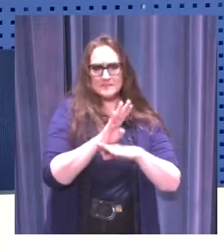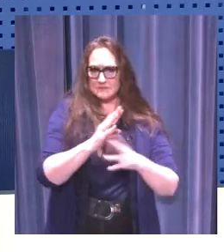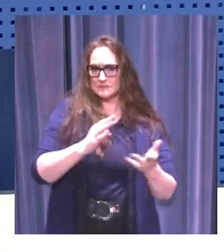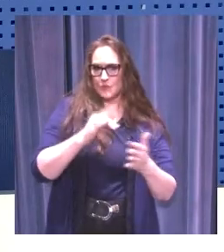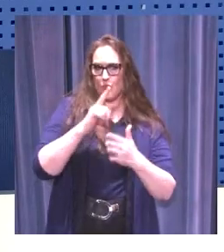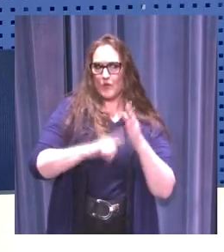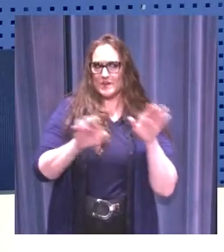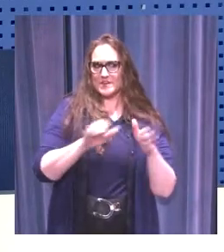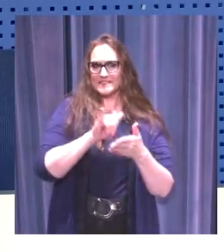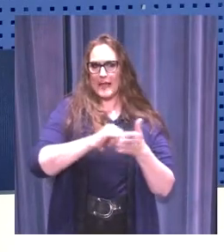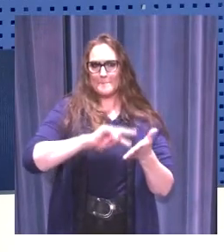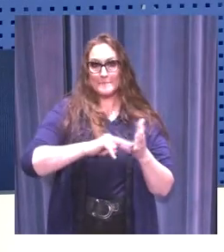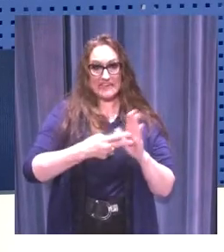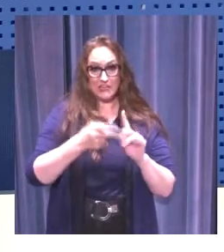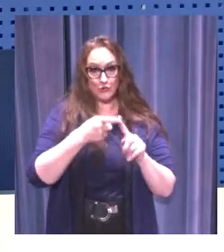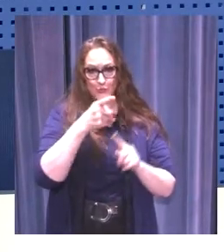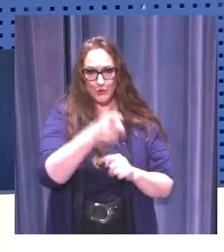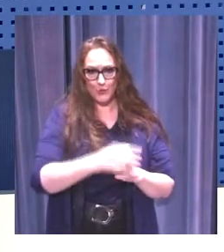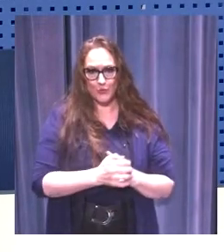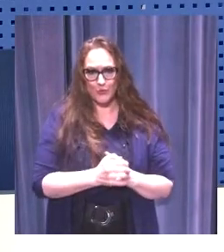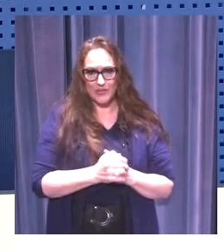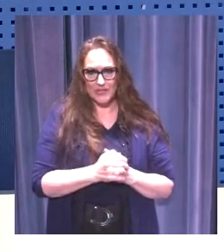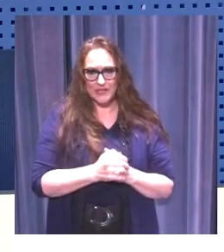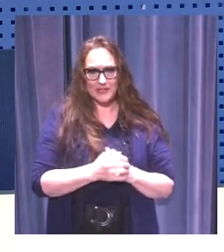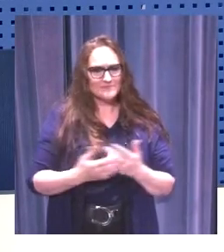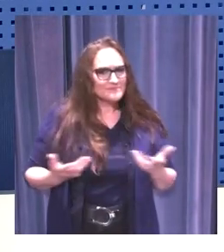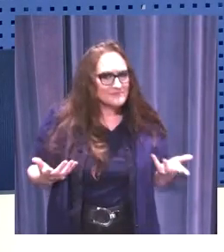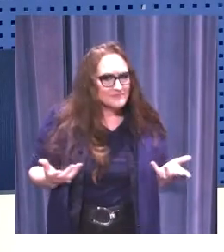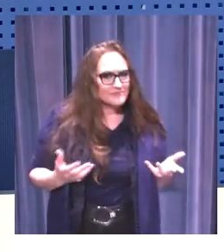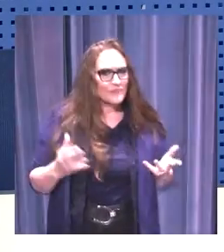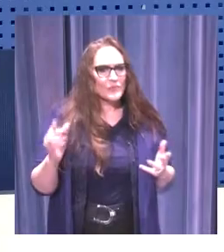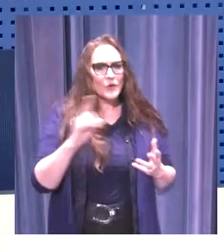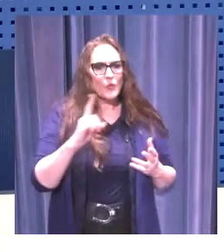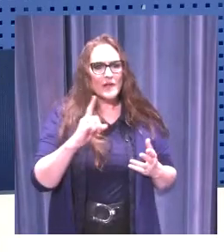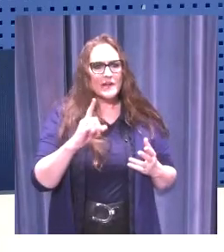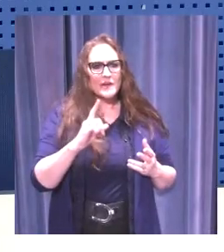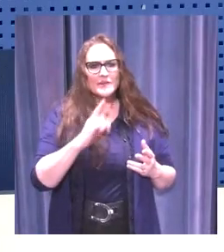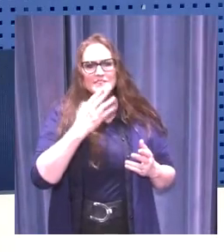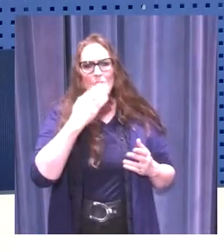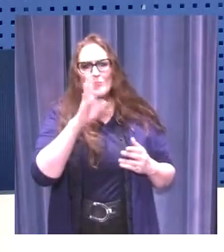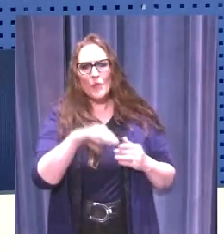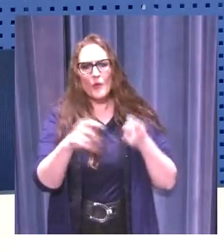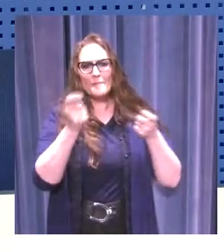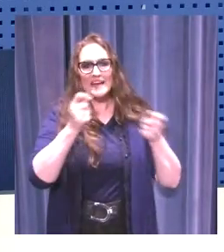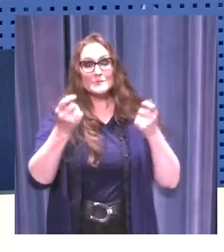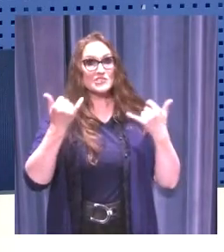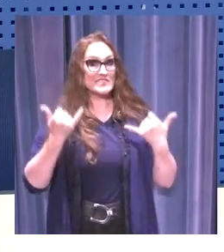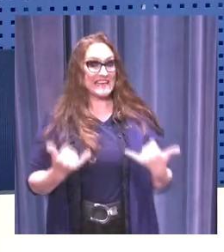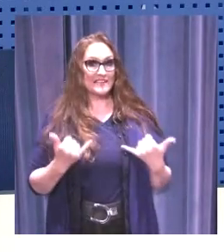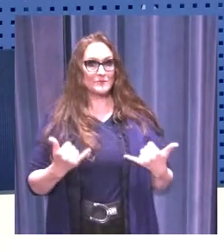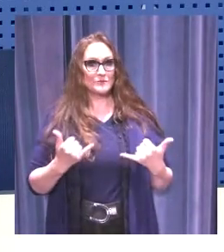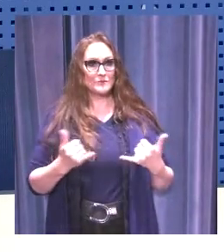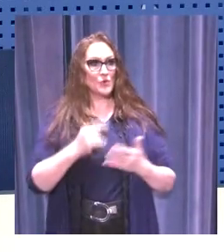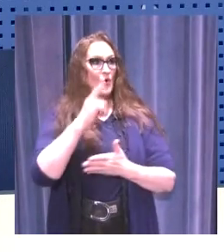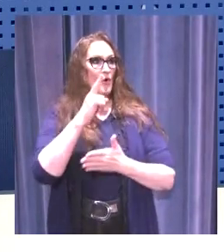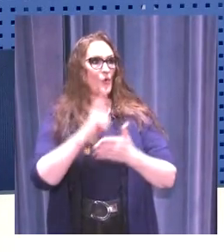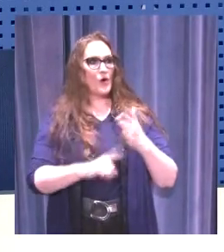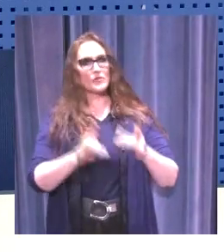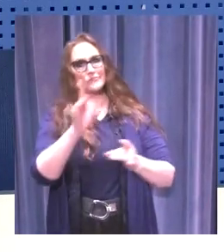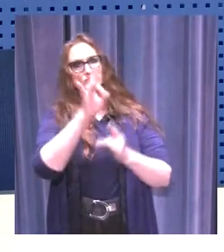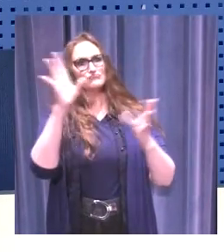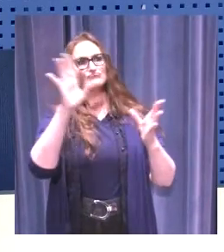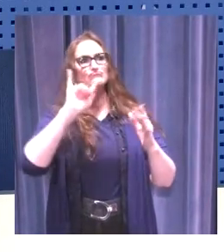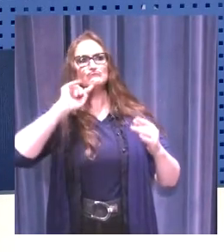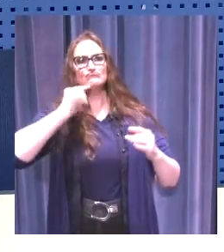What does that mean to you? Where is the poor management now? What are the dire